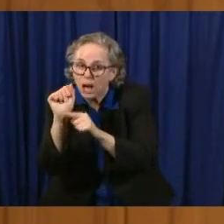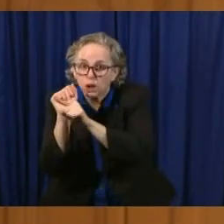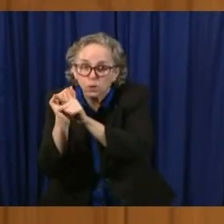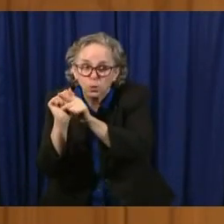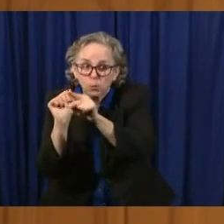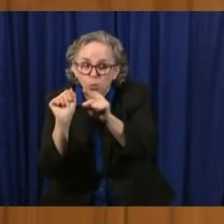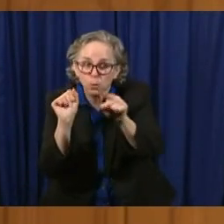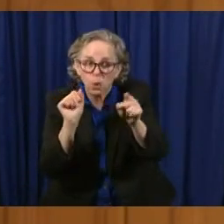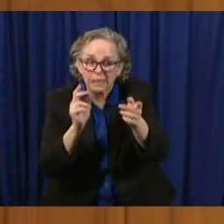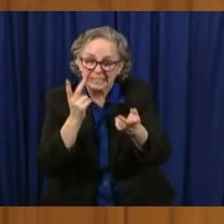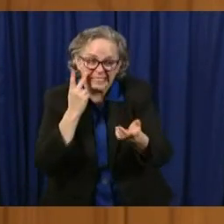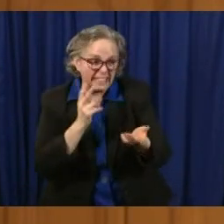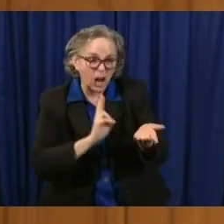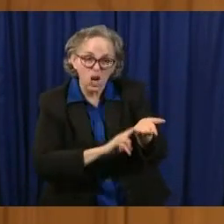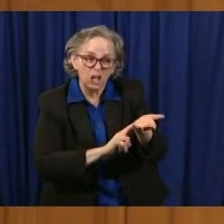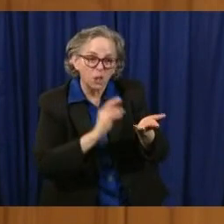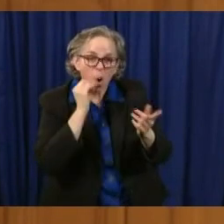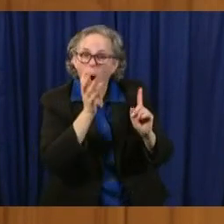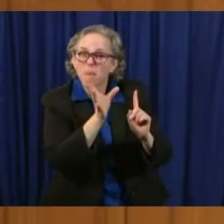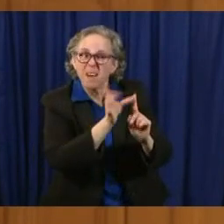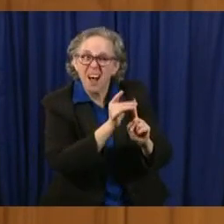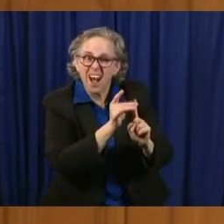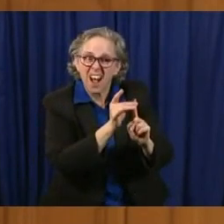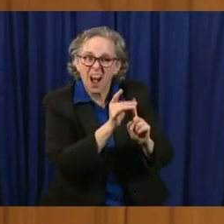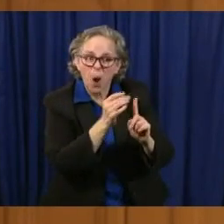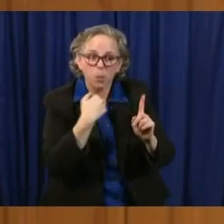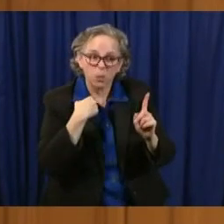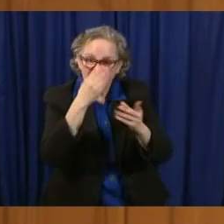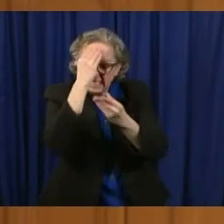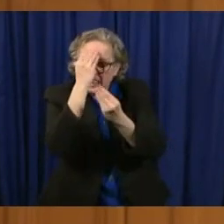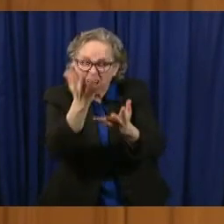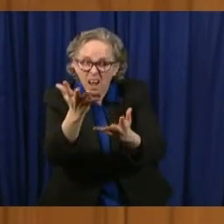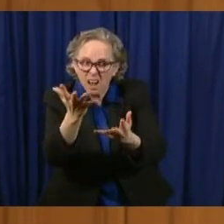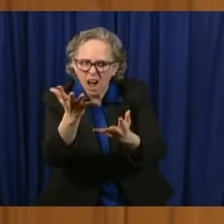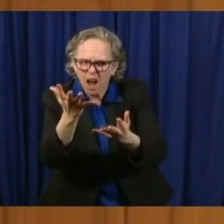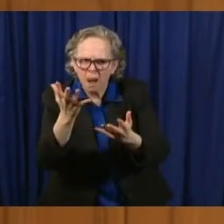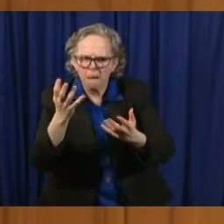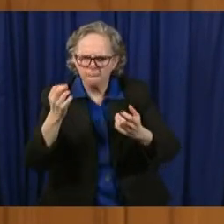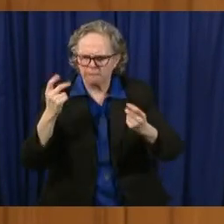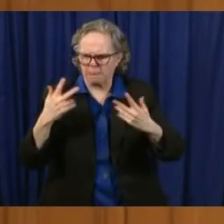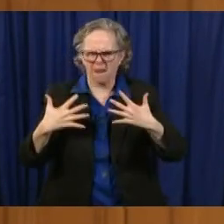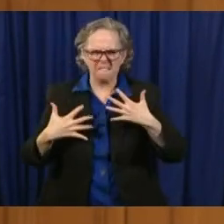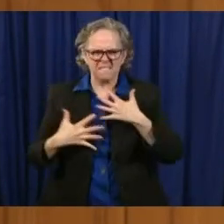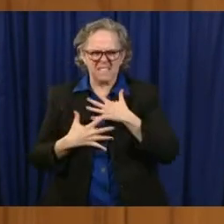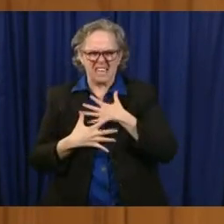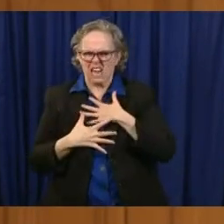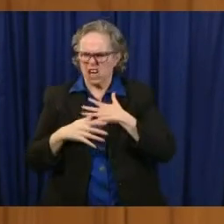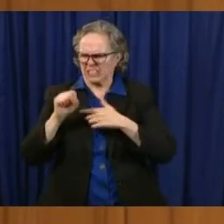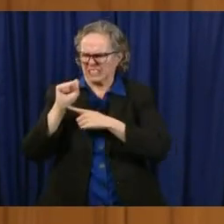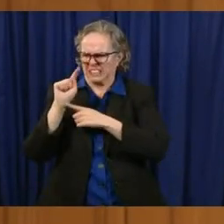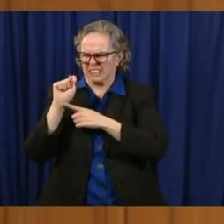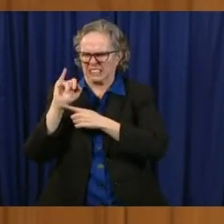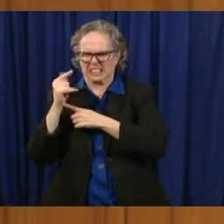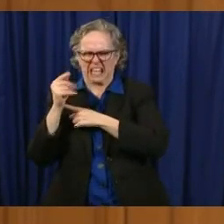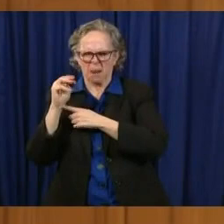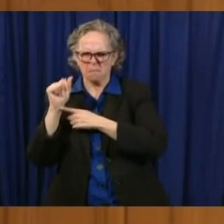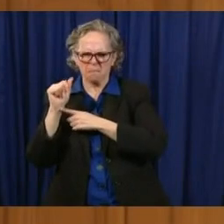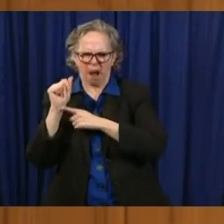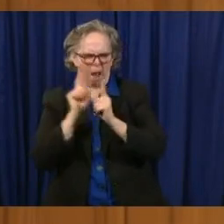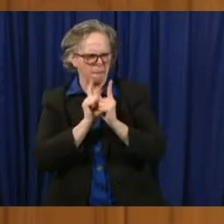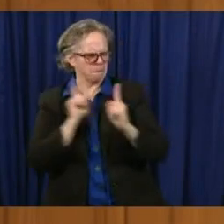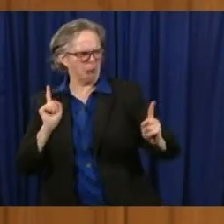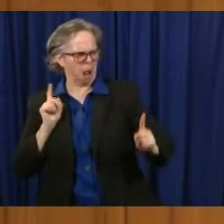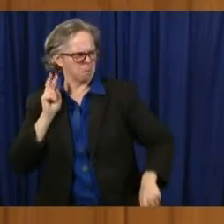know, when we report this, there's a lot of stigma. There's a lot of fear. If you remember back to one of the initial nursing homes that